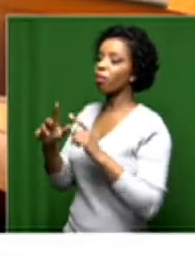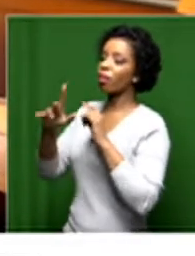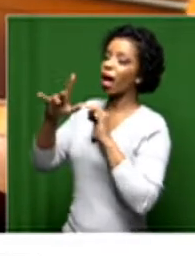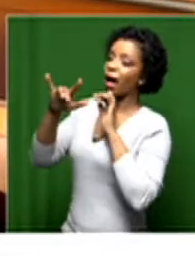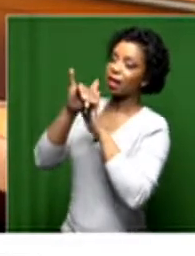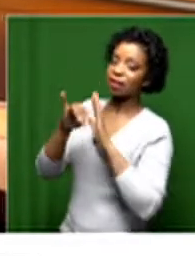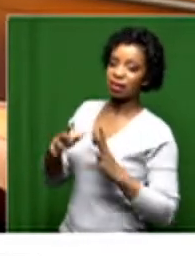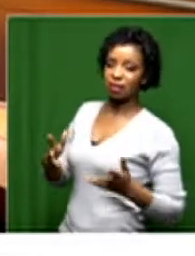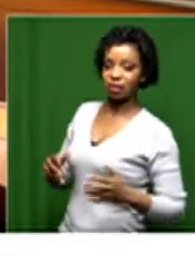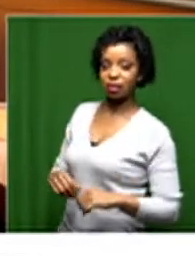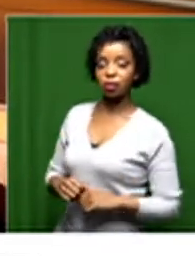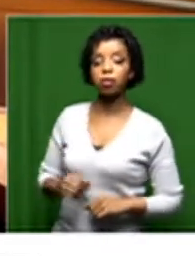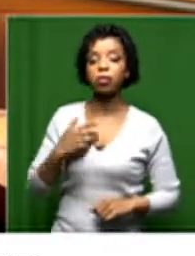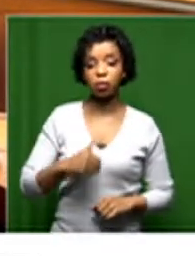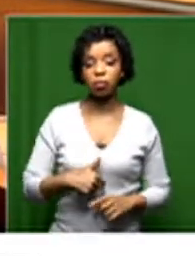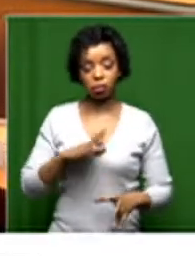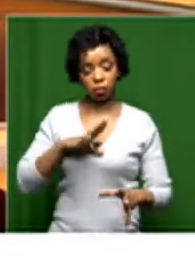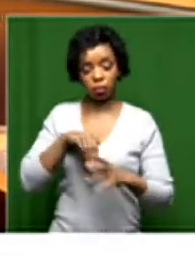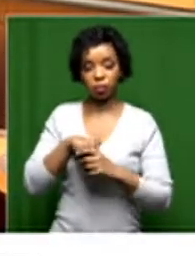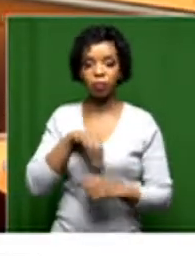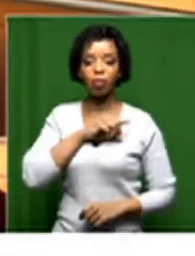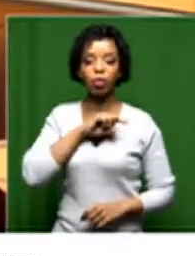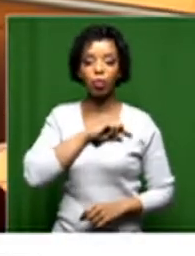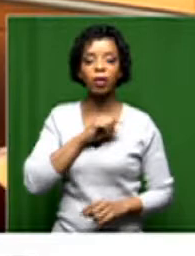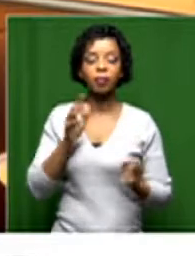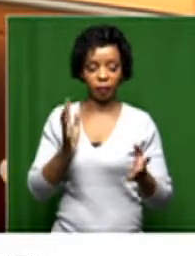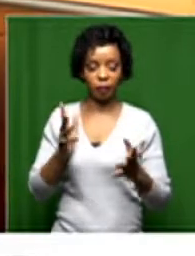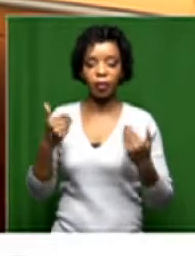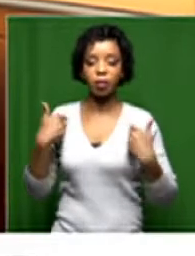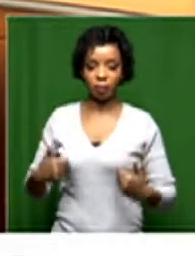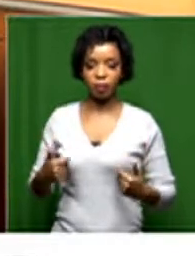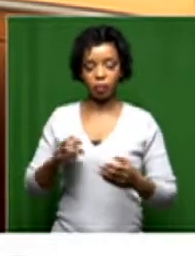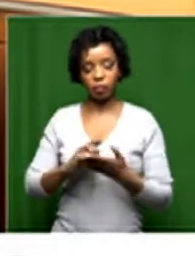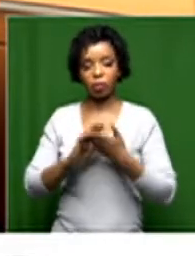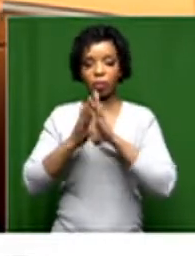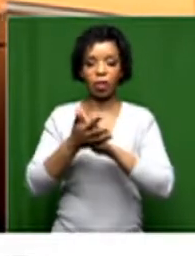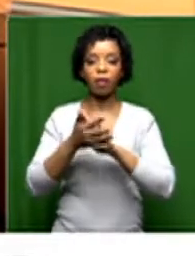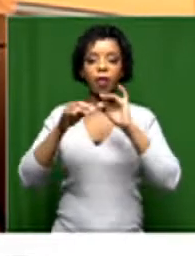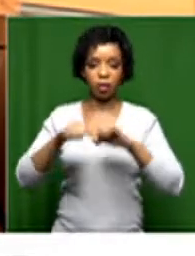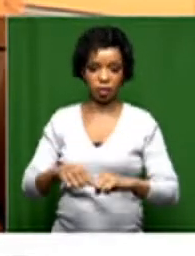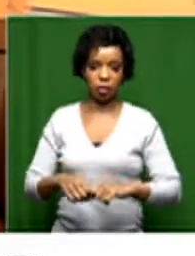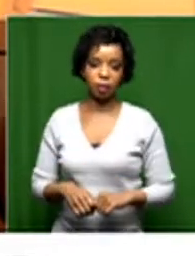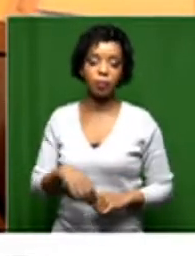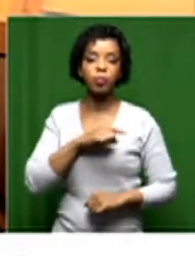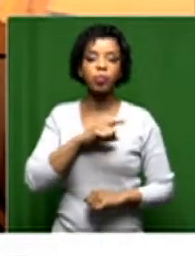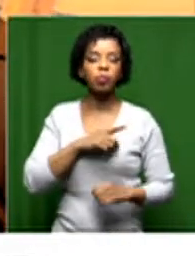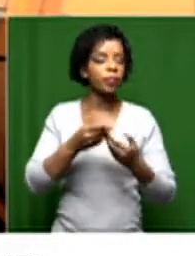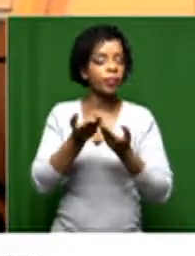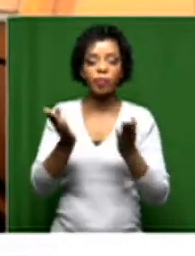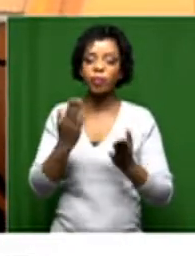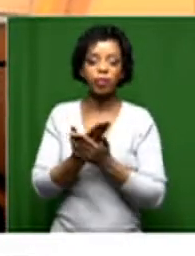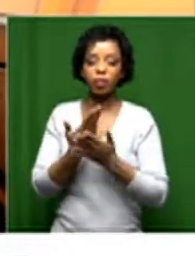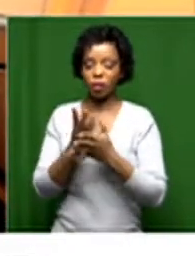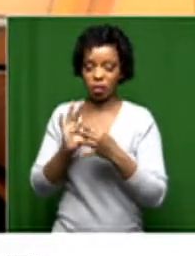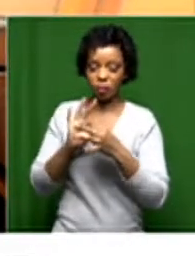I'm drawn to this because I was affected at a certain point, whereby even everyone, we can relate to the story. We can relate